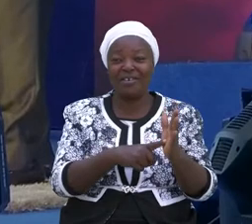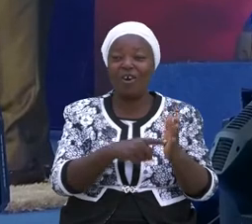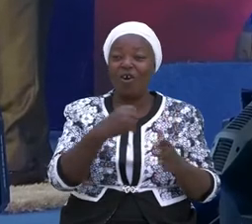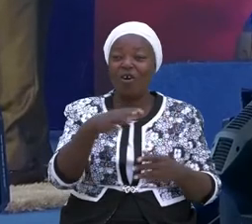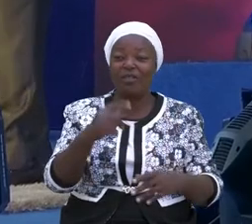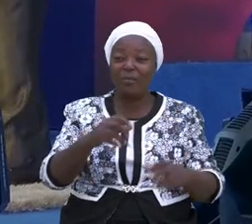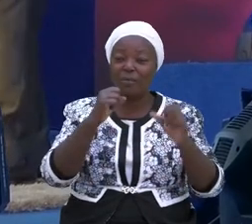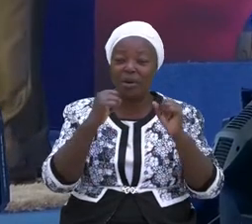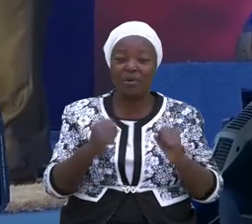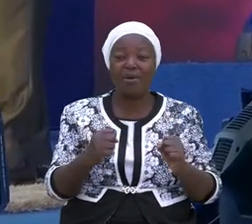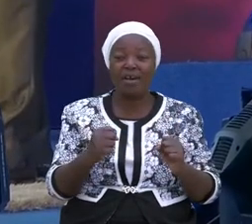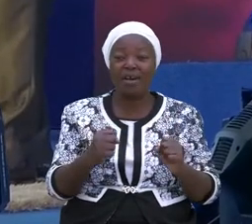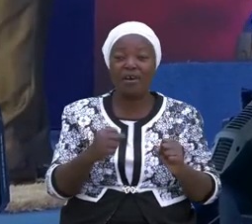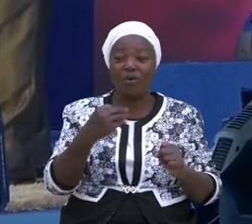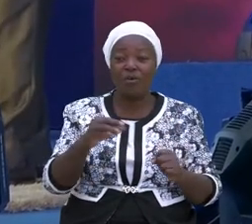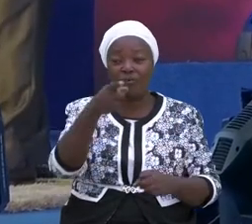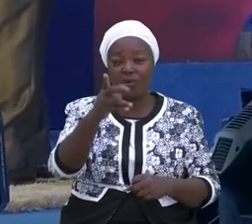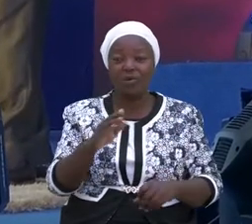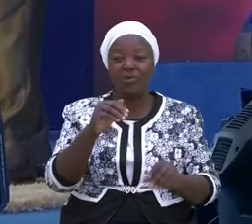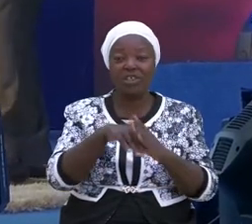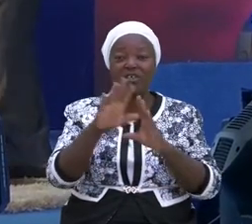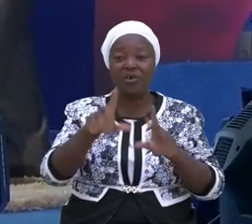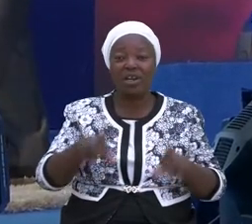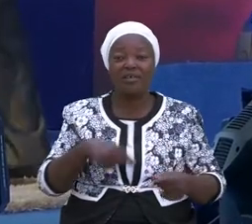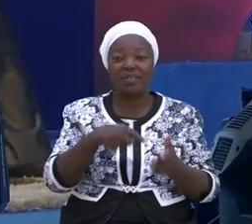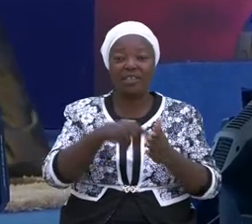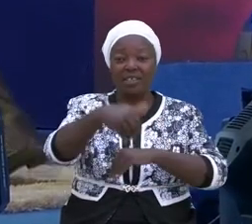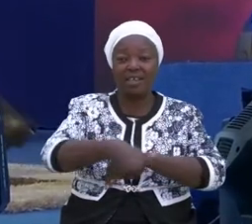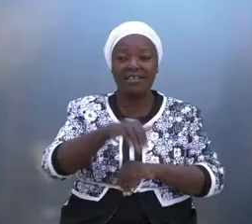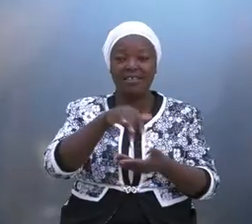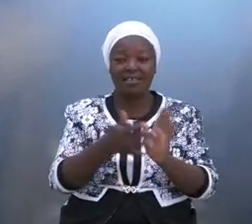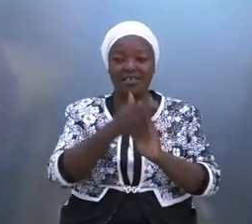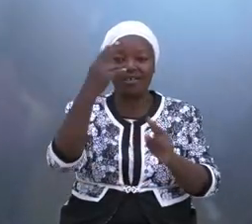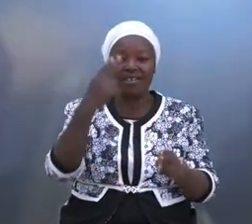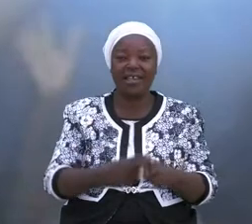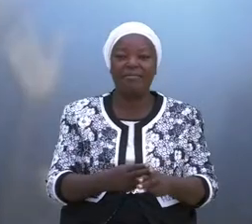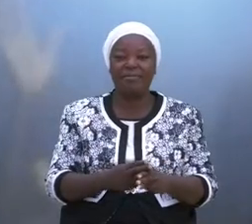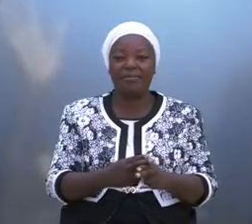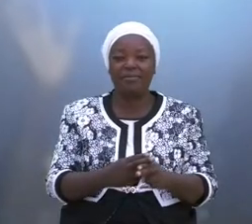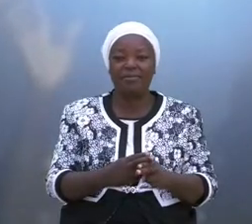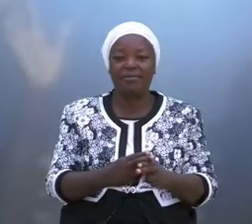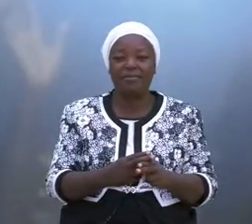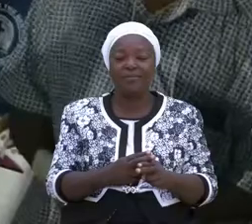power of God in your life tonight, in Jesus' name.